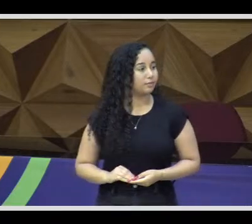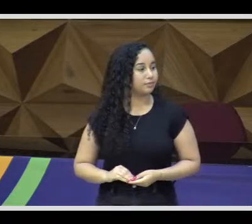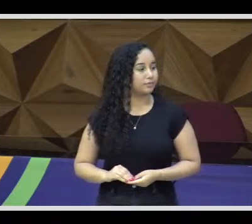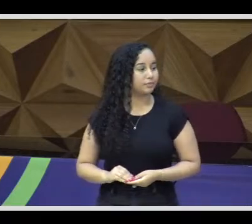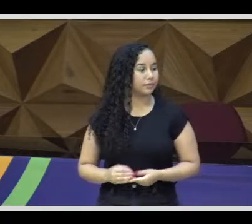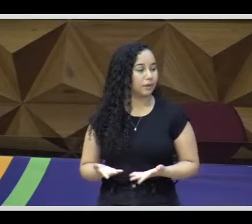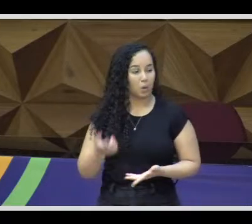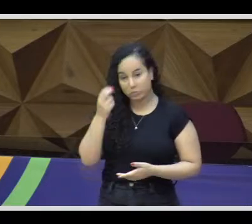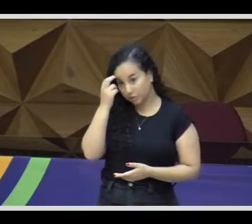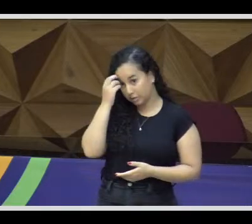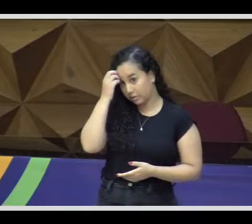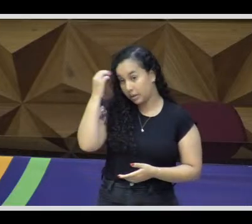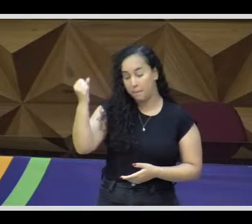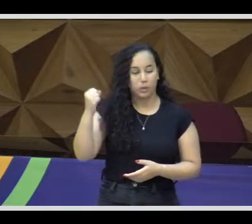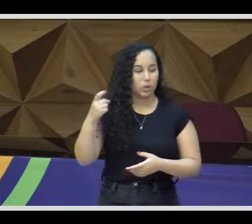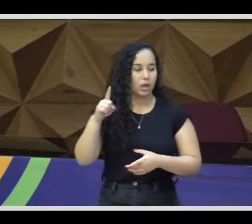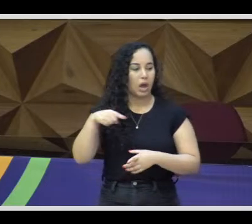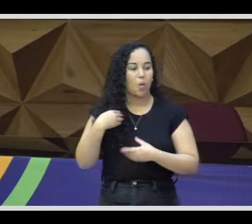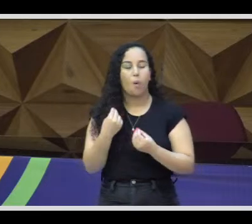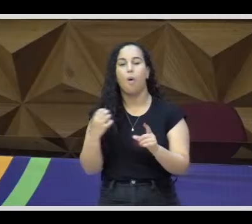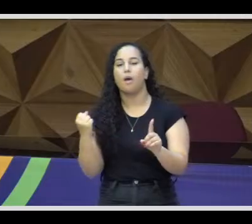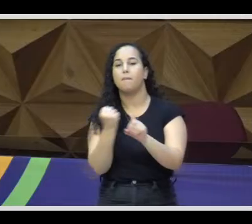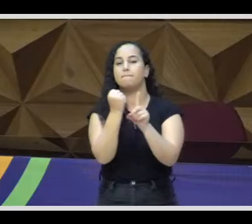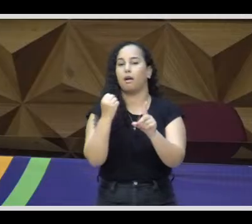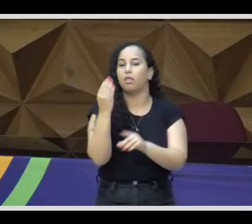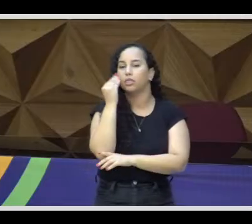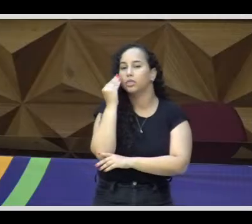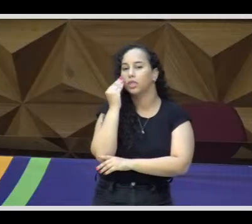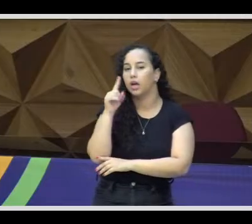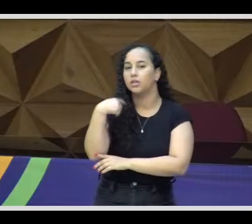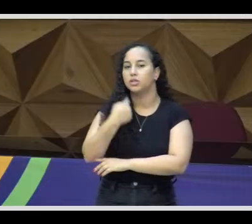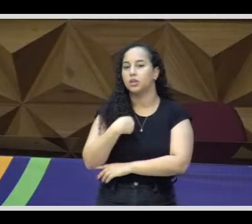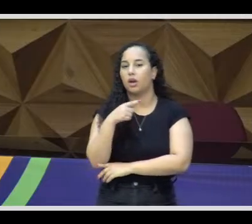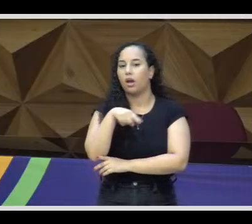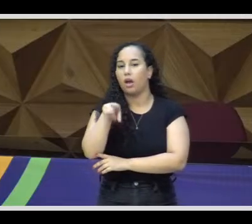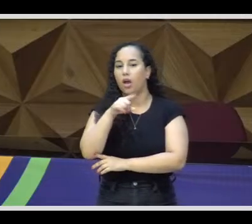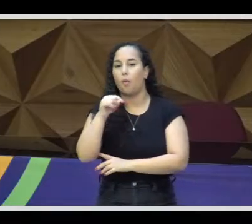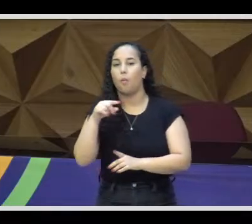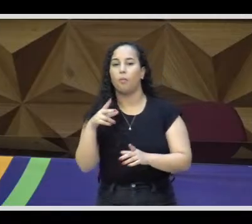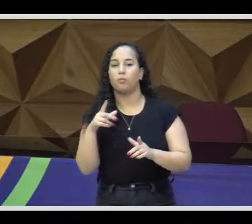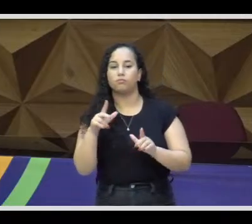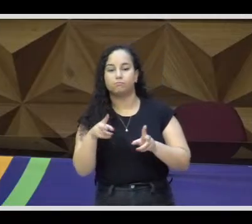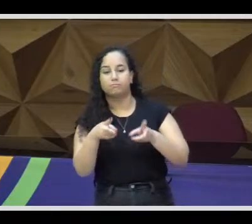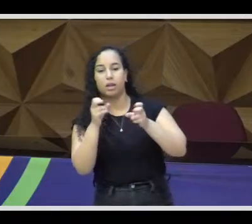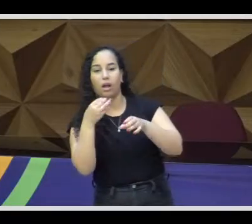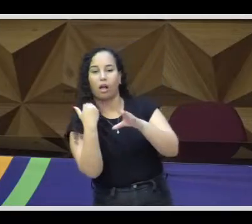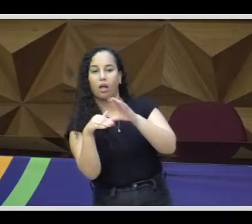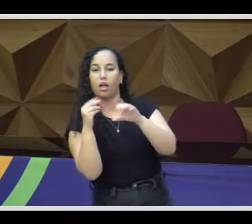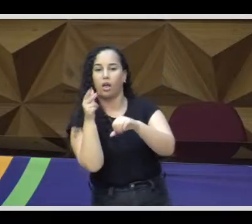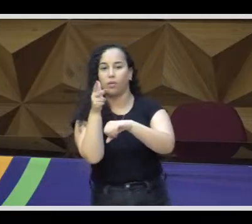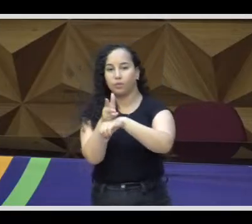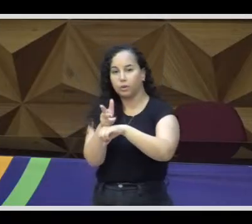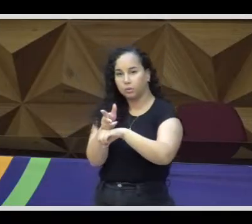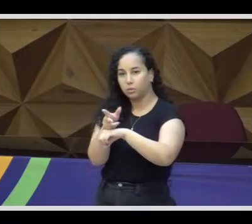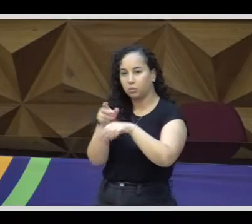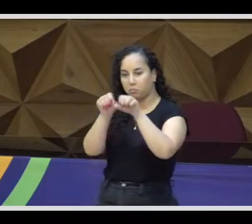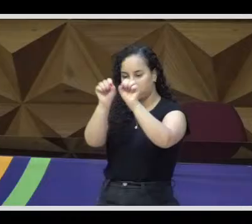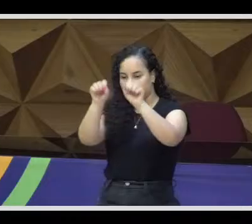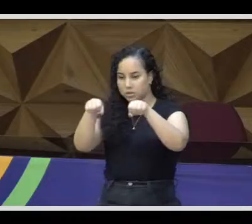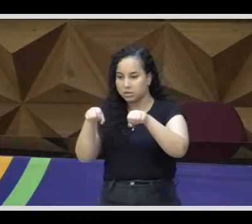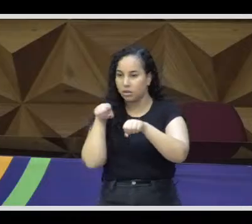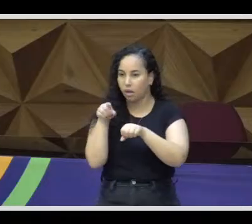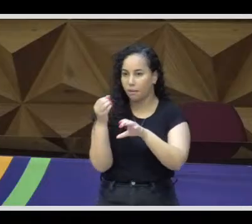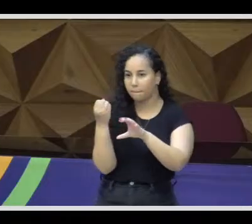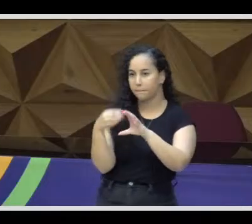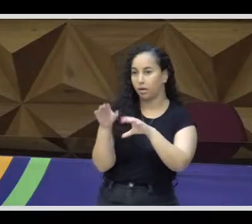wisdom, was the impact testing. It's a tool in which you send a video to the platform,